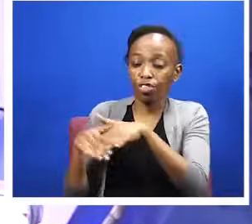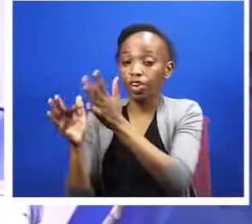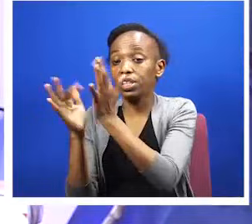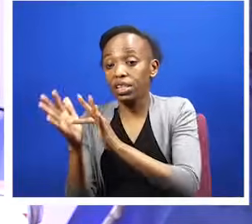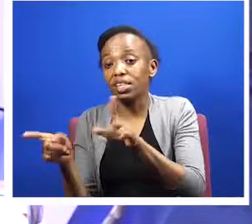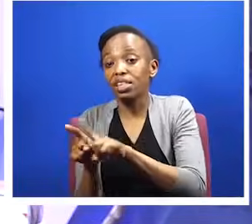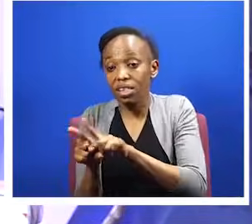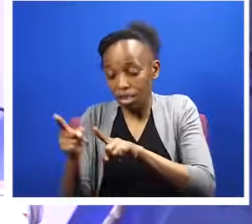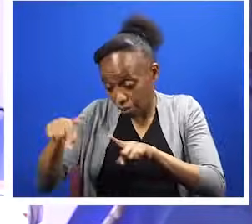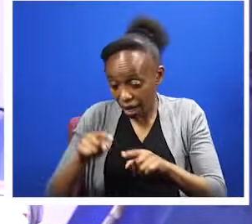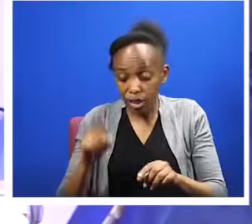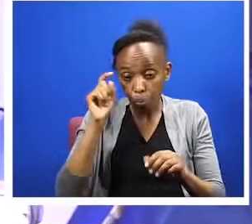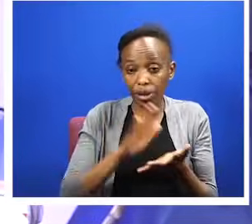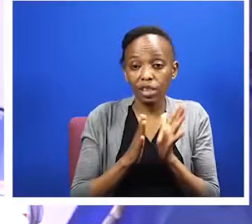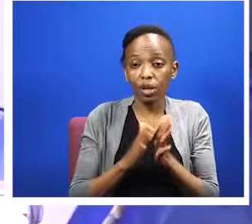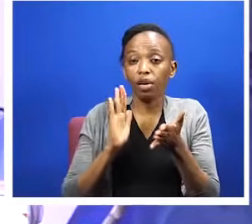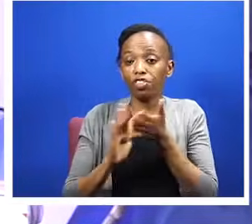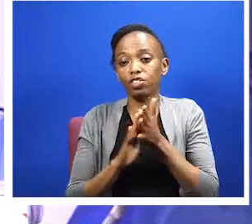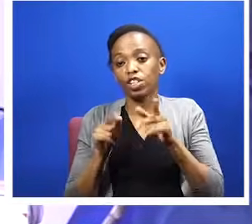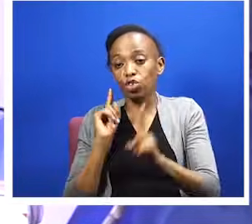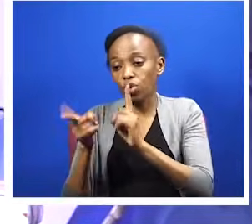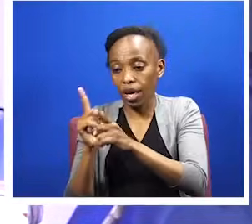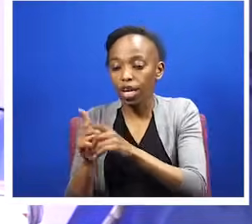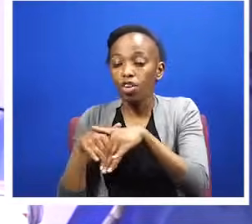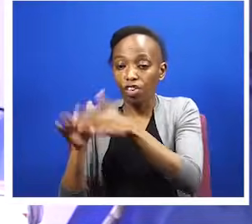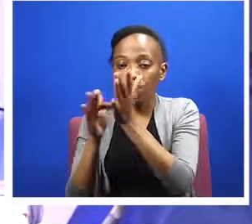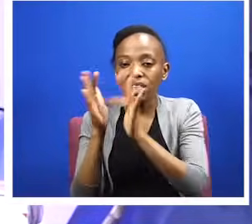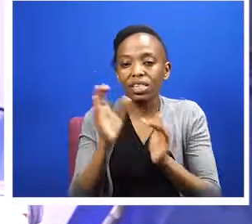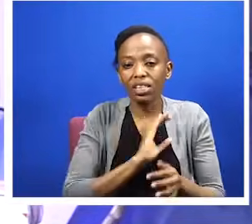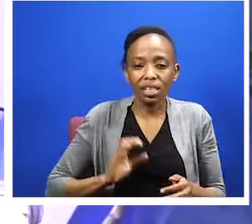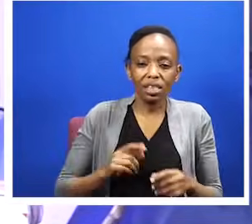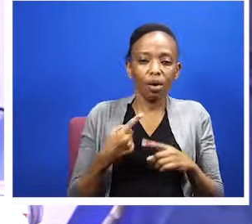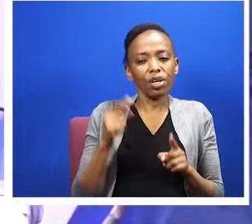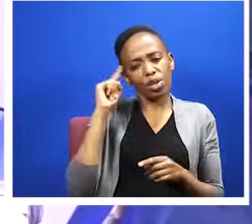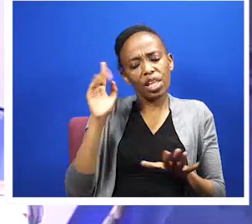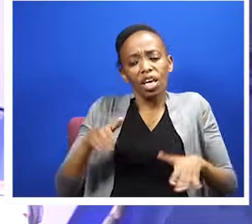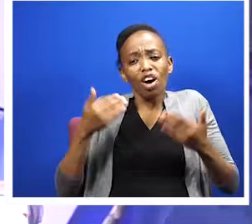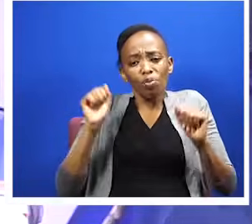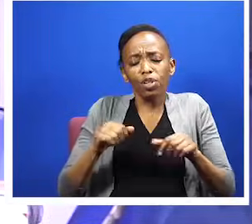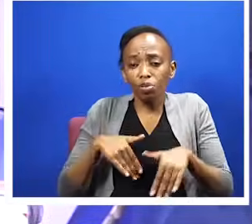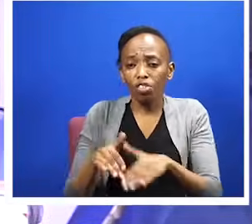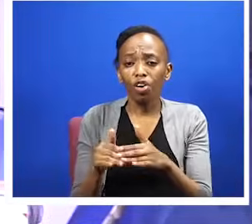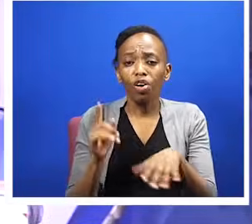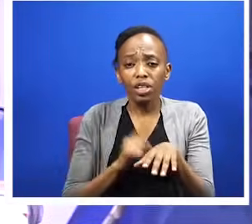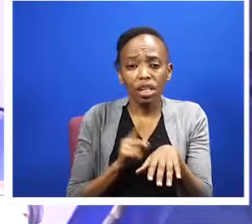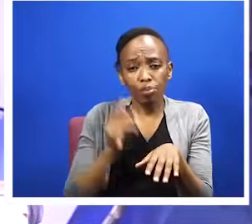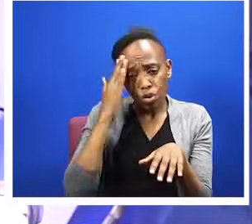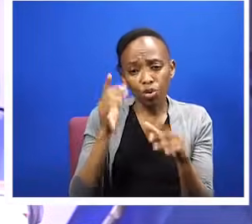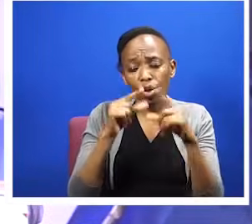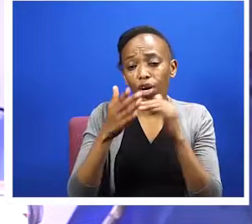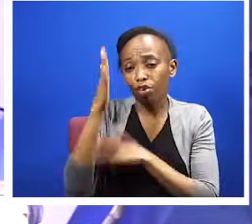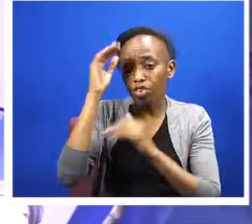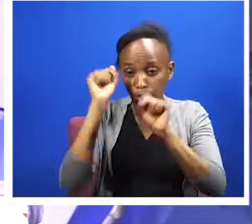be that quick to run and follow Jesus Christ. And you may be saying, but how do I follow Jesus Christ? When you know the Word of God, you